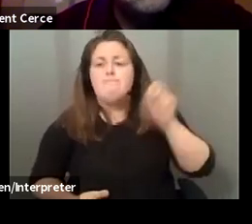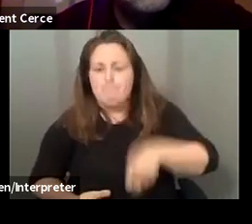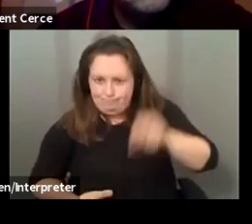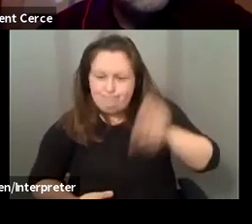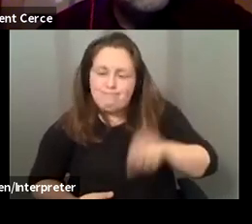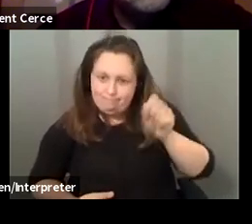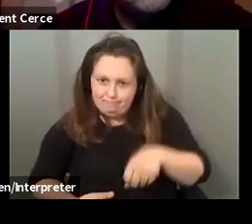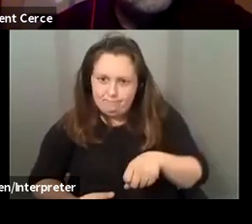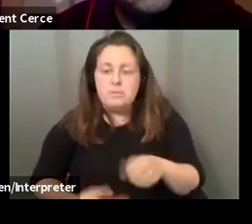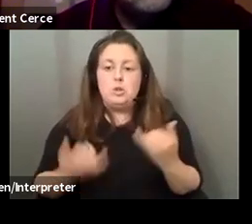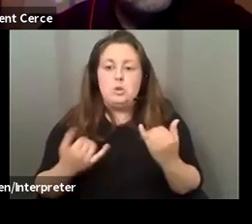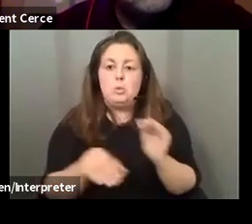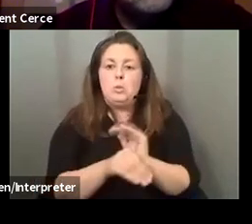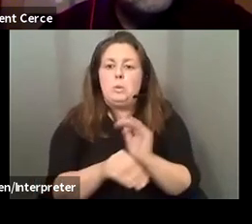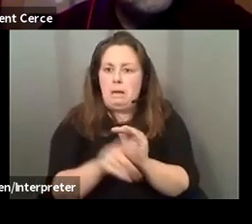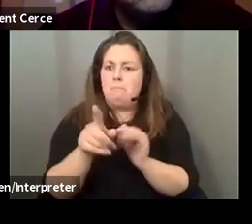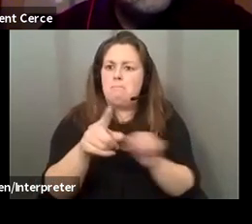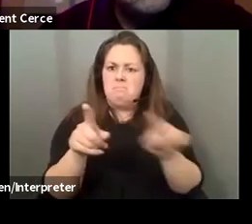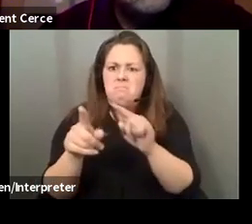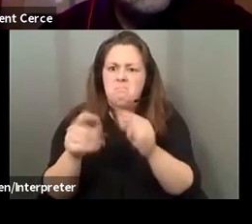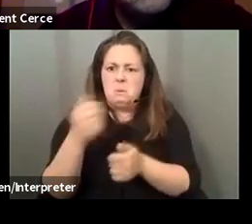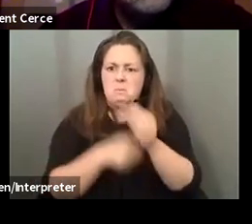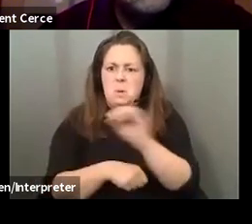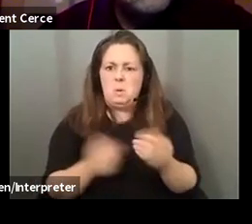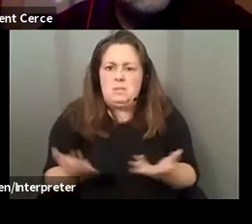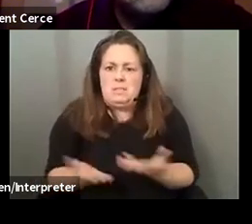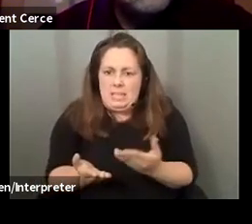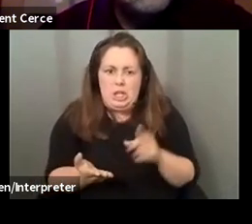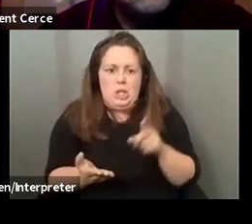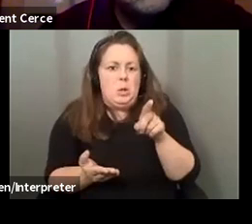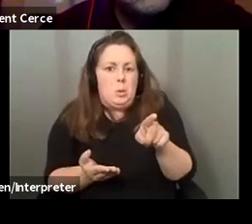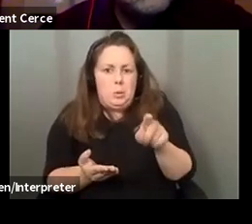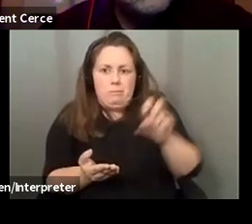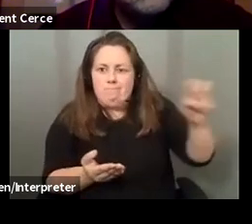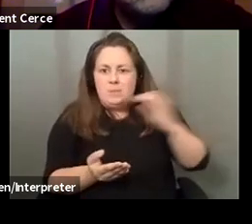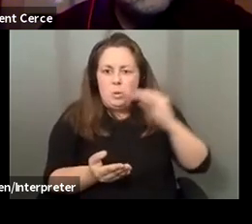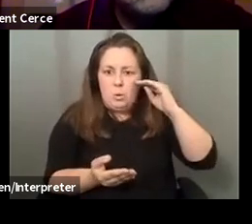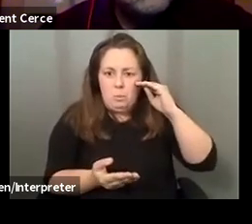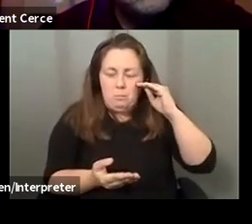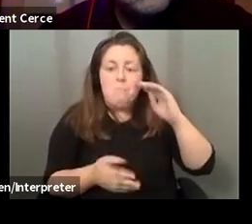majority physically present and you're not here. It gives you the full right to still participate and vote.